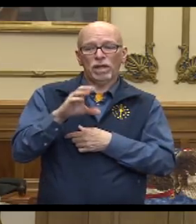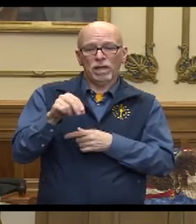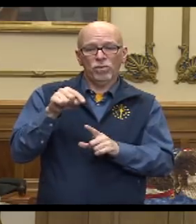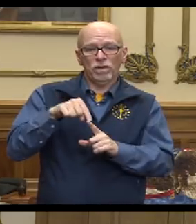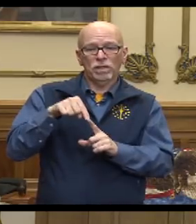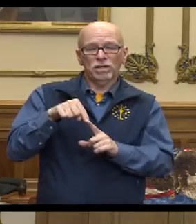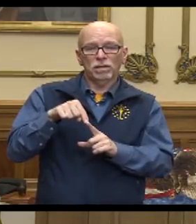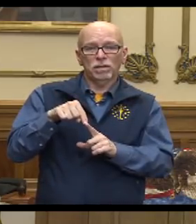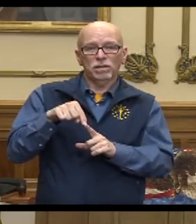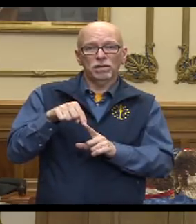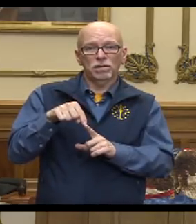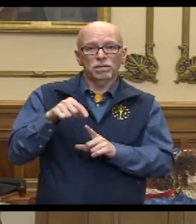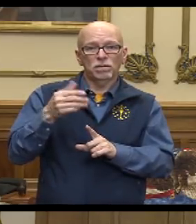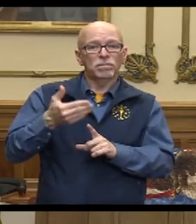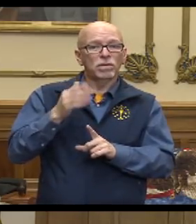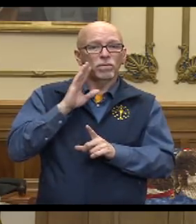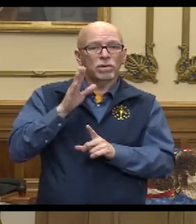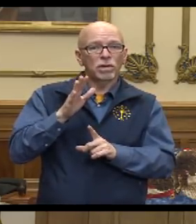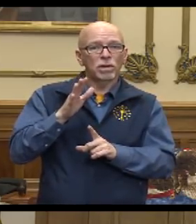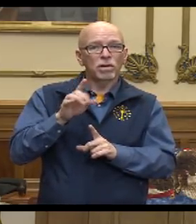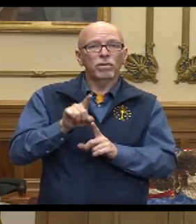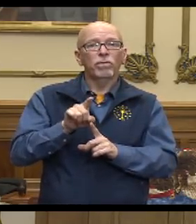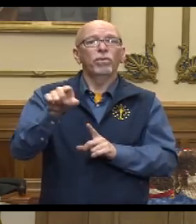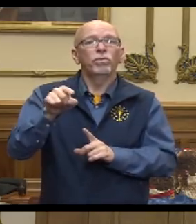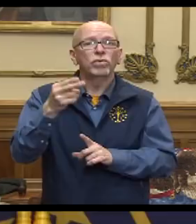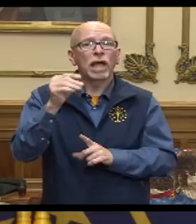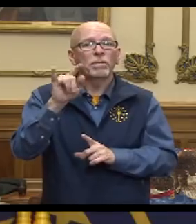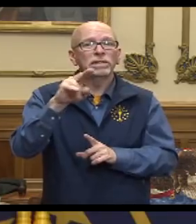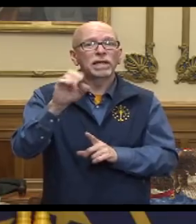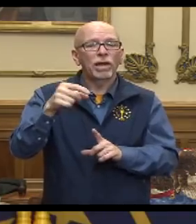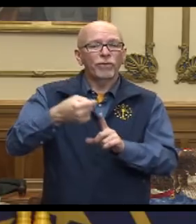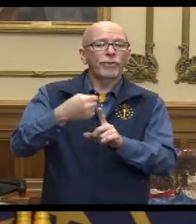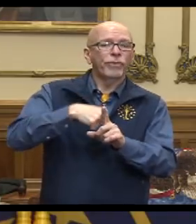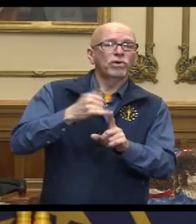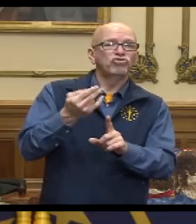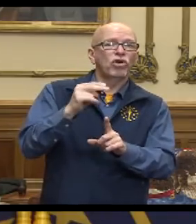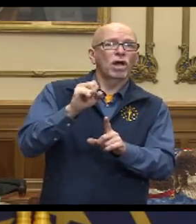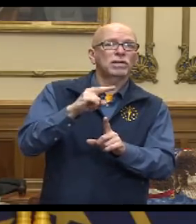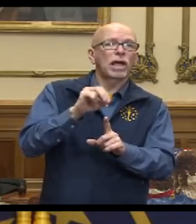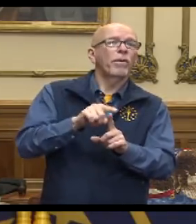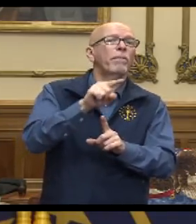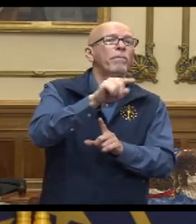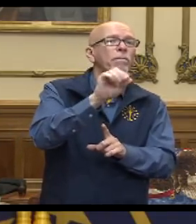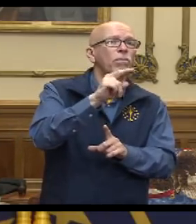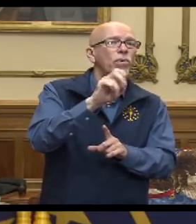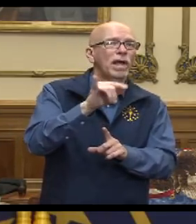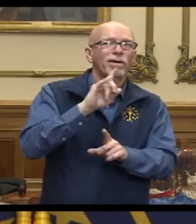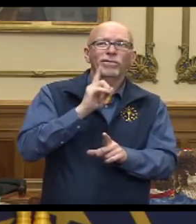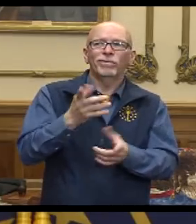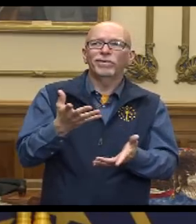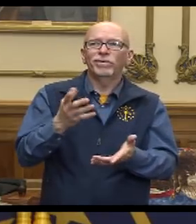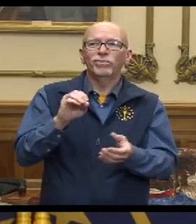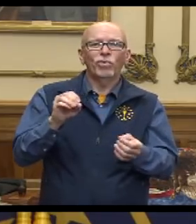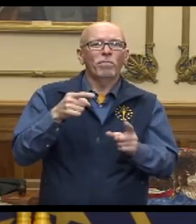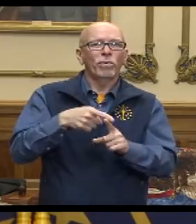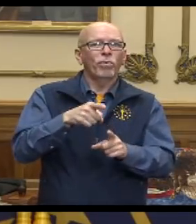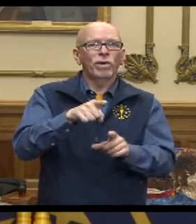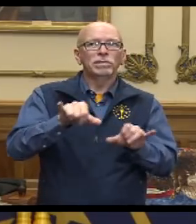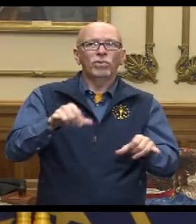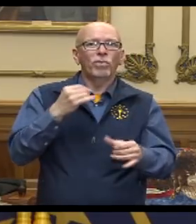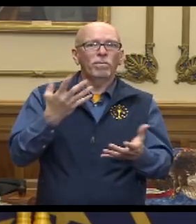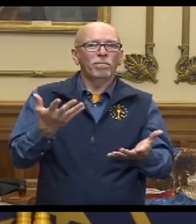example, might go into Hamilton or Johnson or Boone County and kind of defeat the purpose of what you're trying to